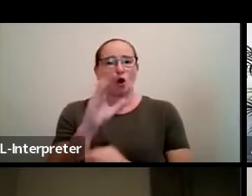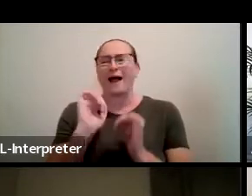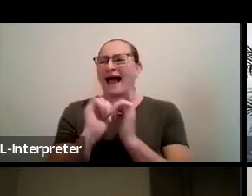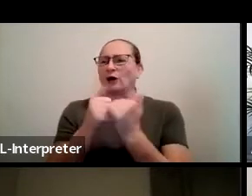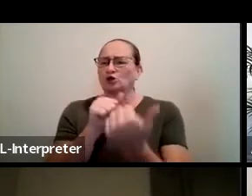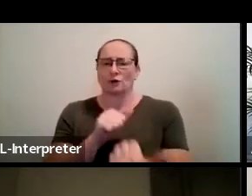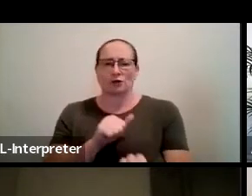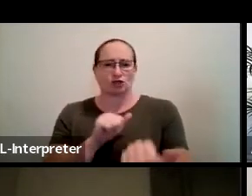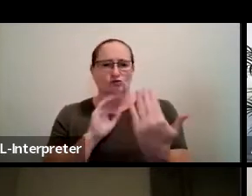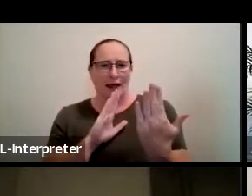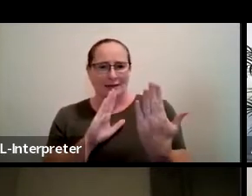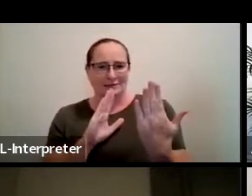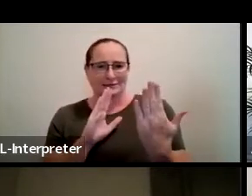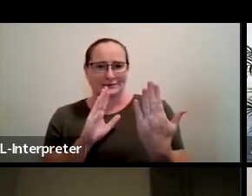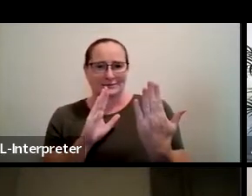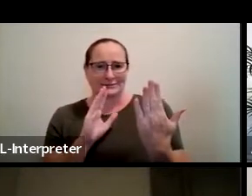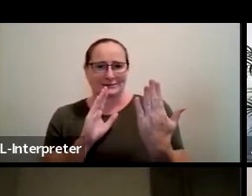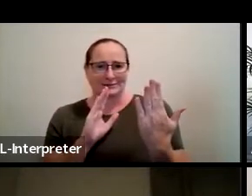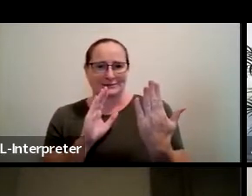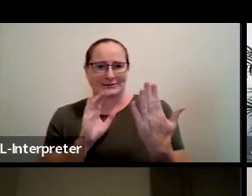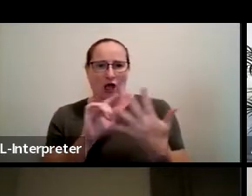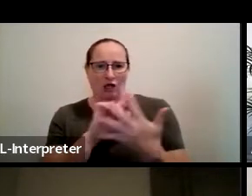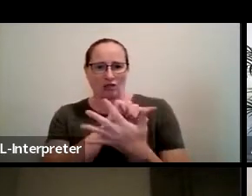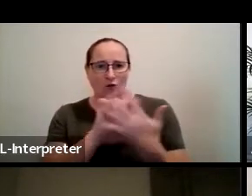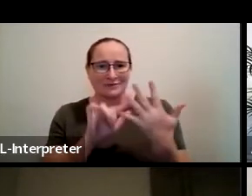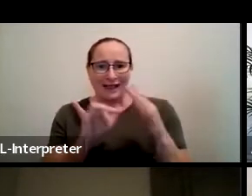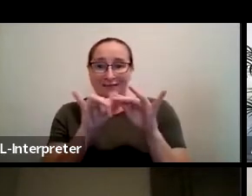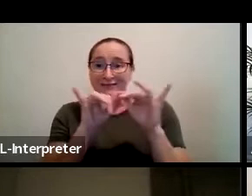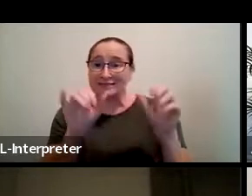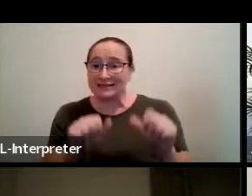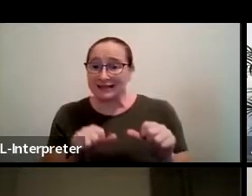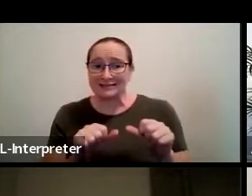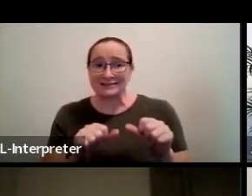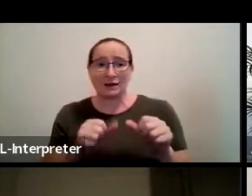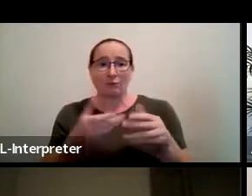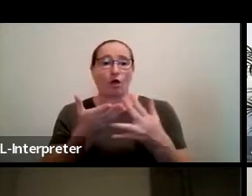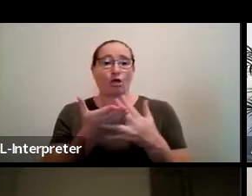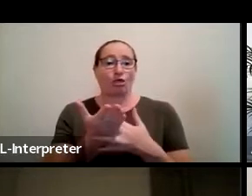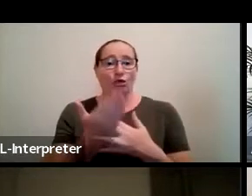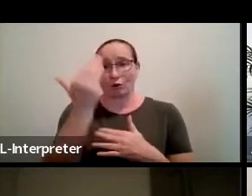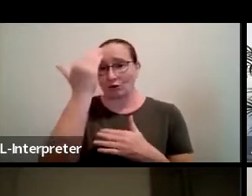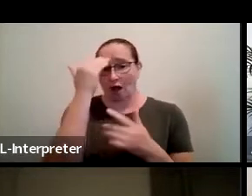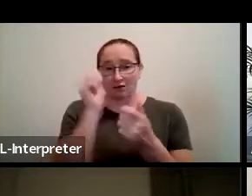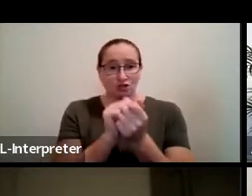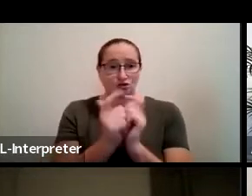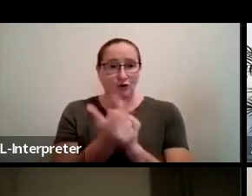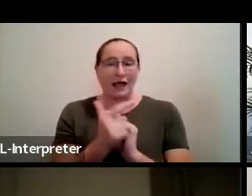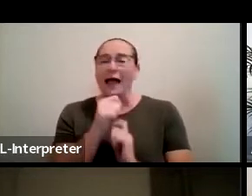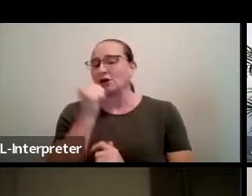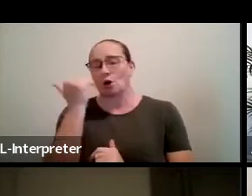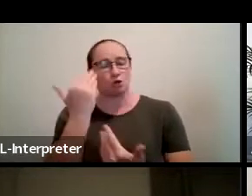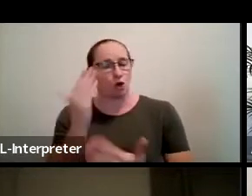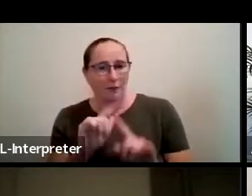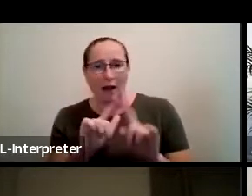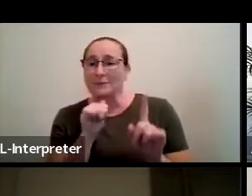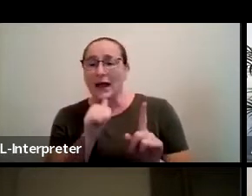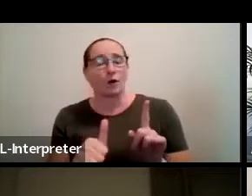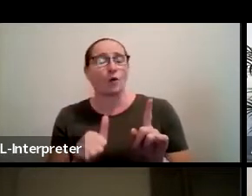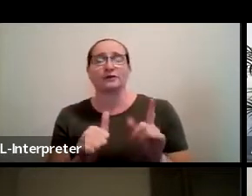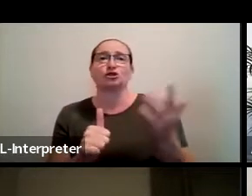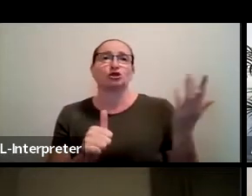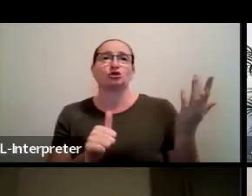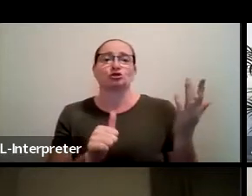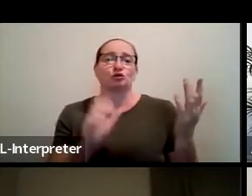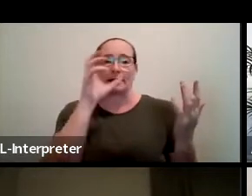you address those kind of systems through knowledge translation? I don't know, and I don't pretend to know, but we're going at this from